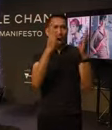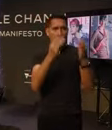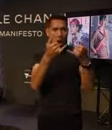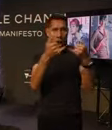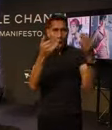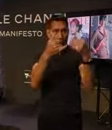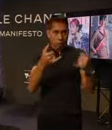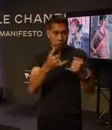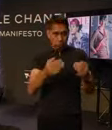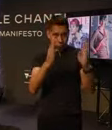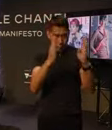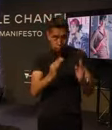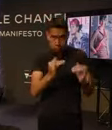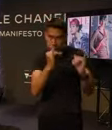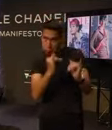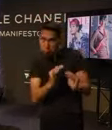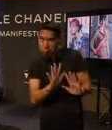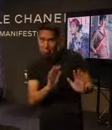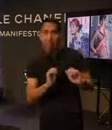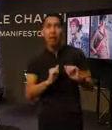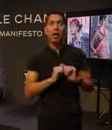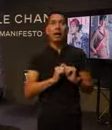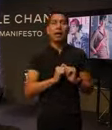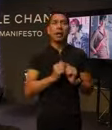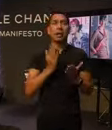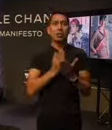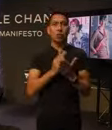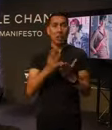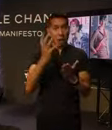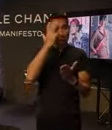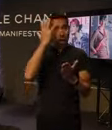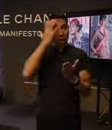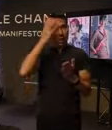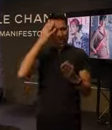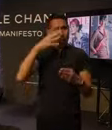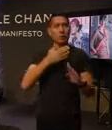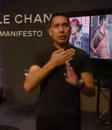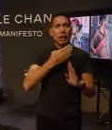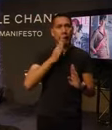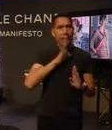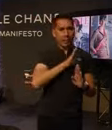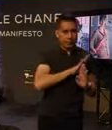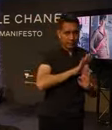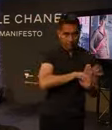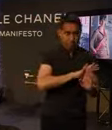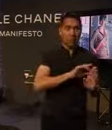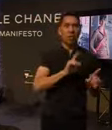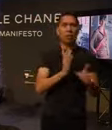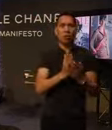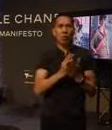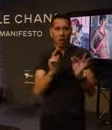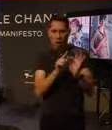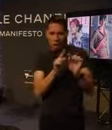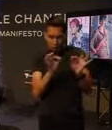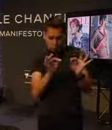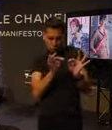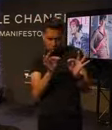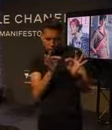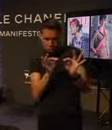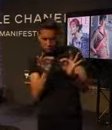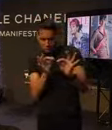was hidden. You know, there was a match between the blouse and the lining of the jacket. She